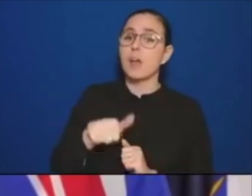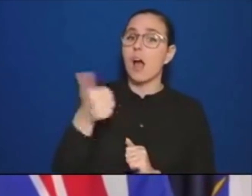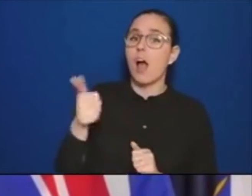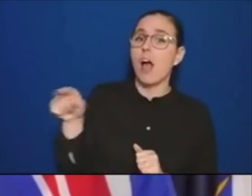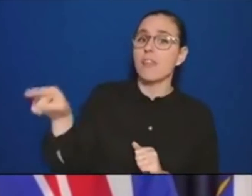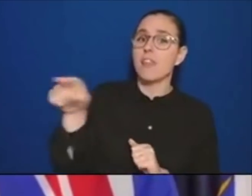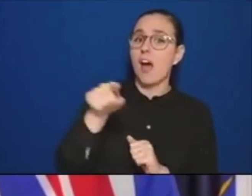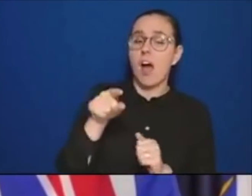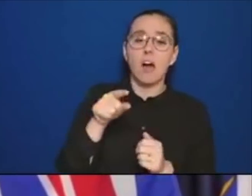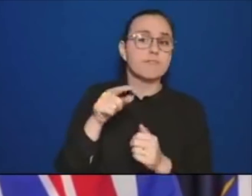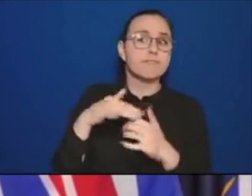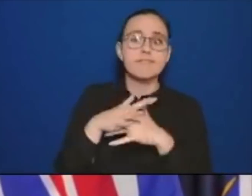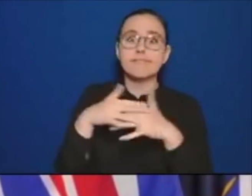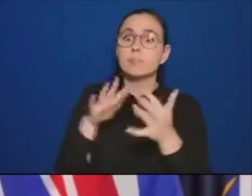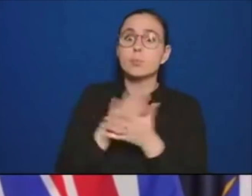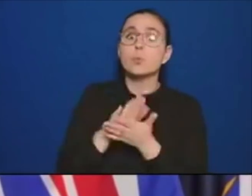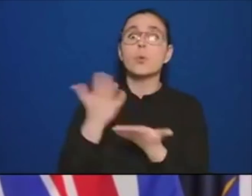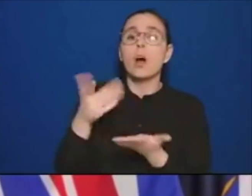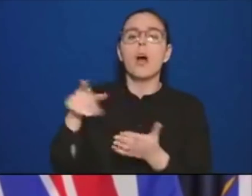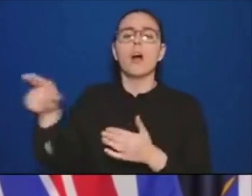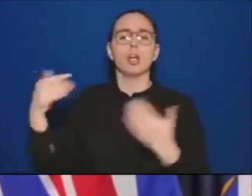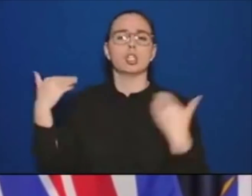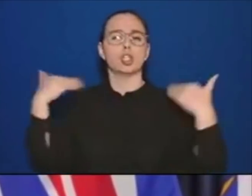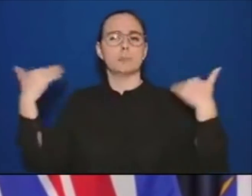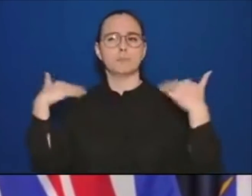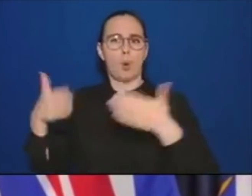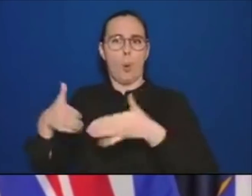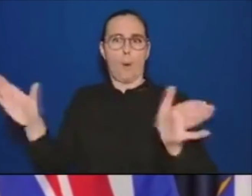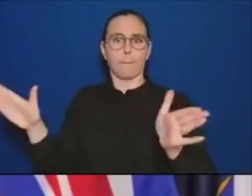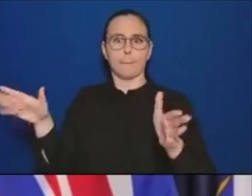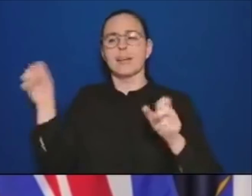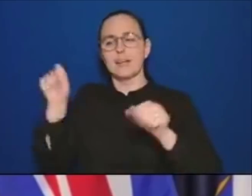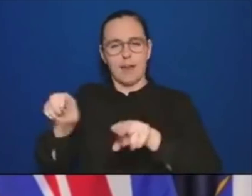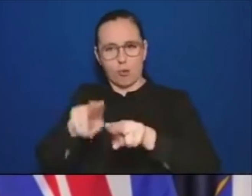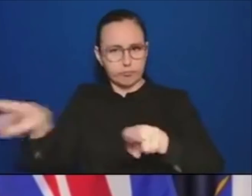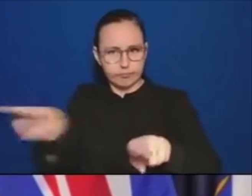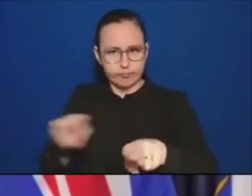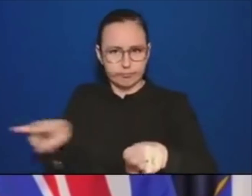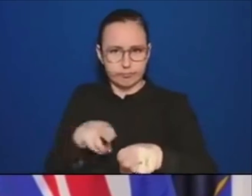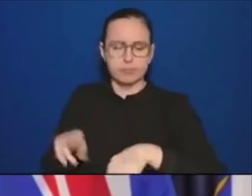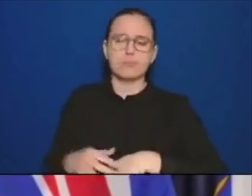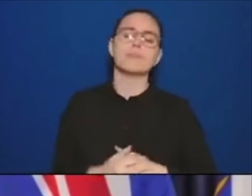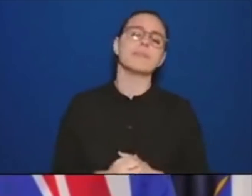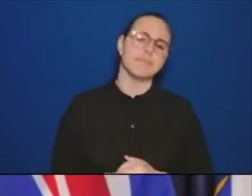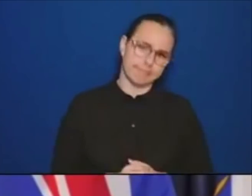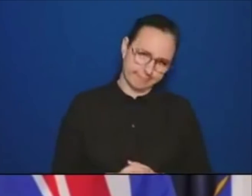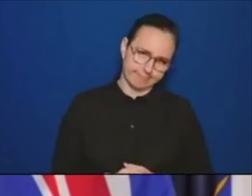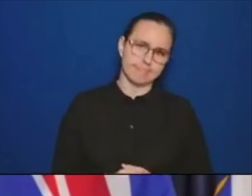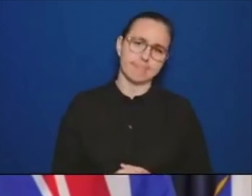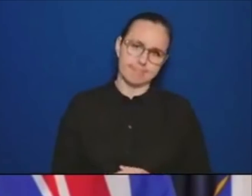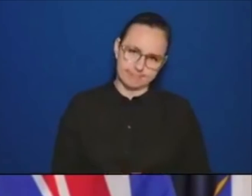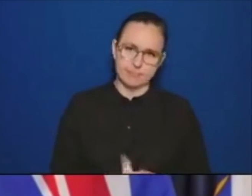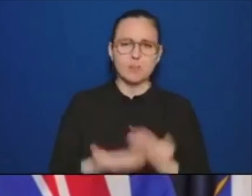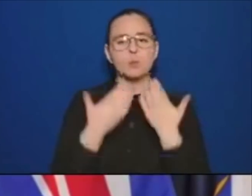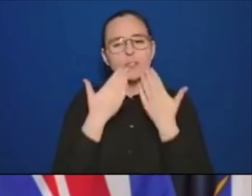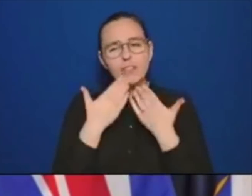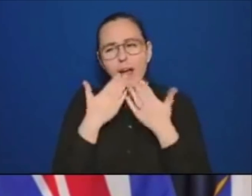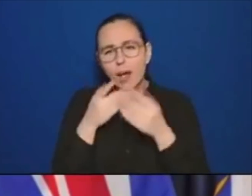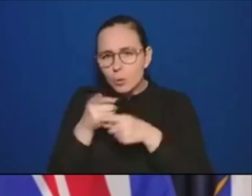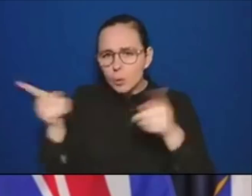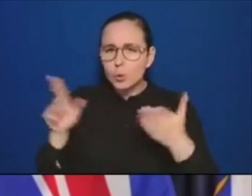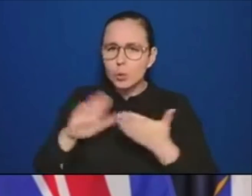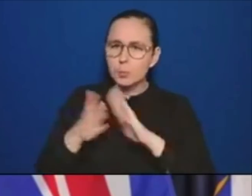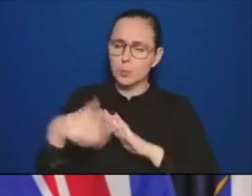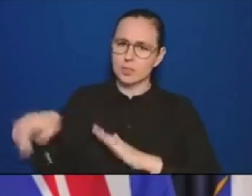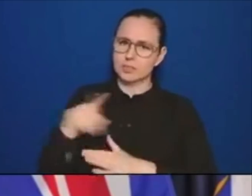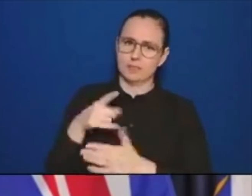opportunity to thank all in the communities that have stepped up to help those in need. It's truly a remarkable side of